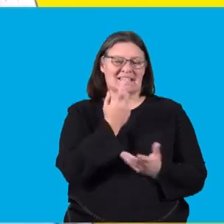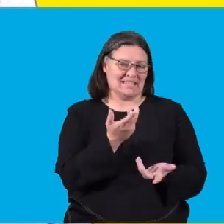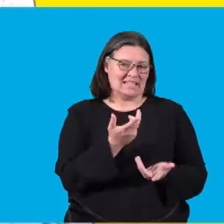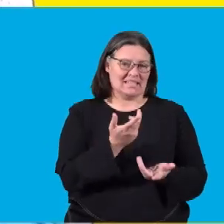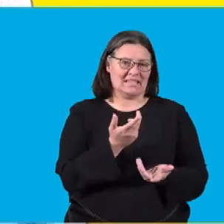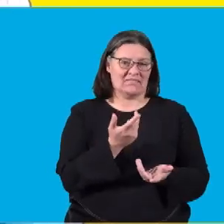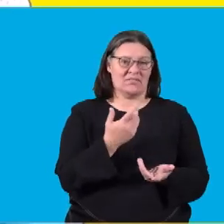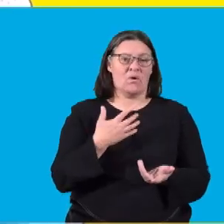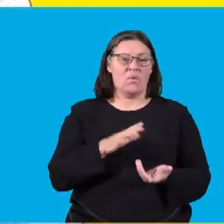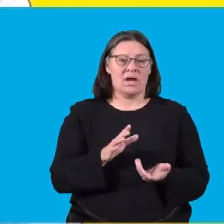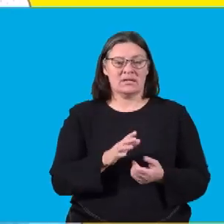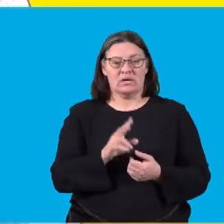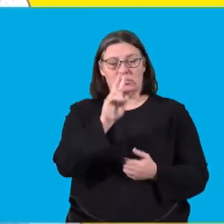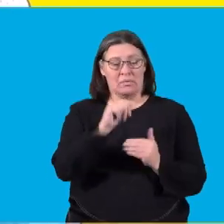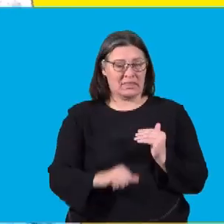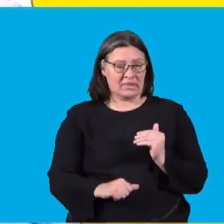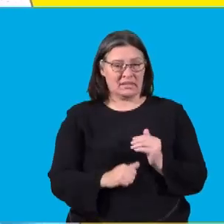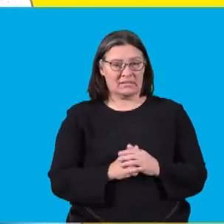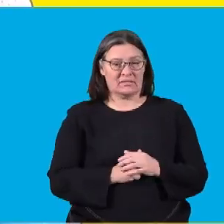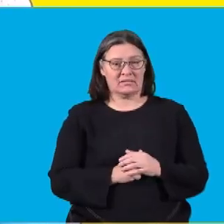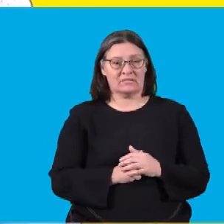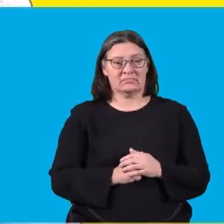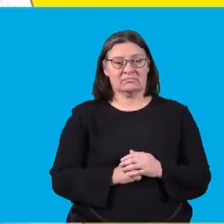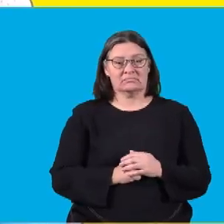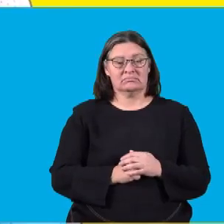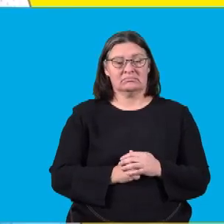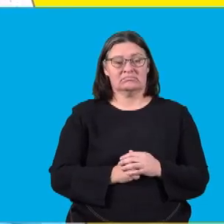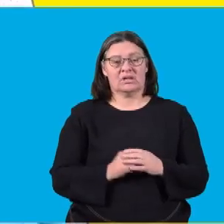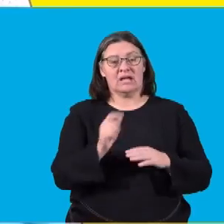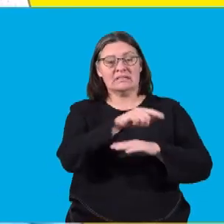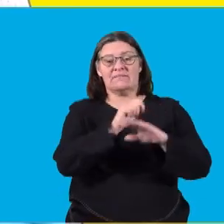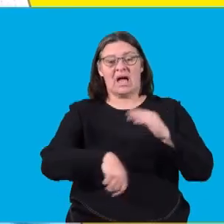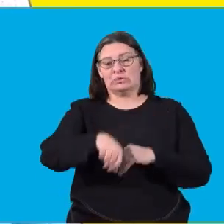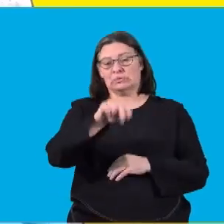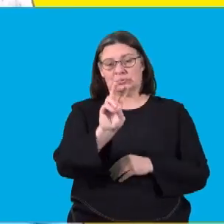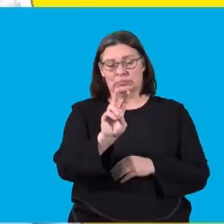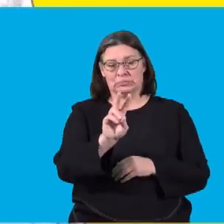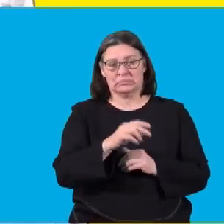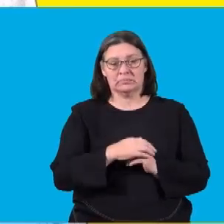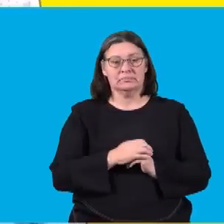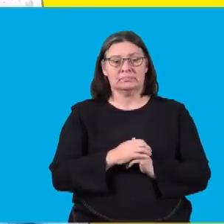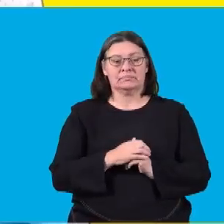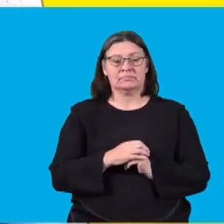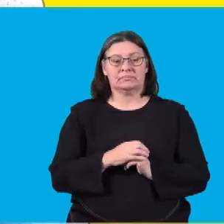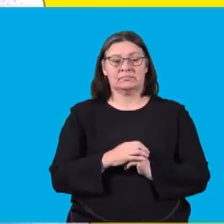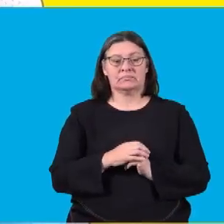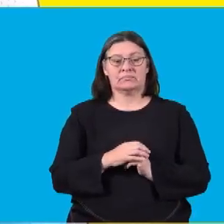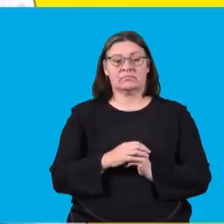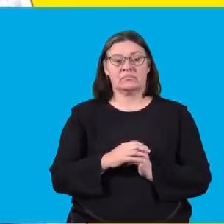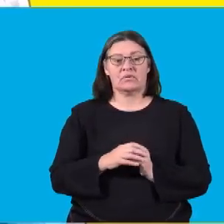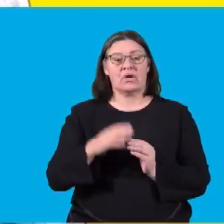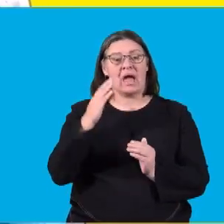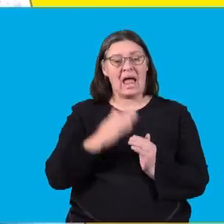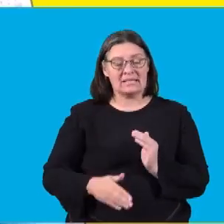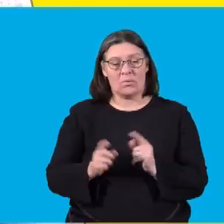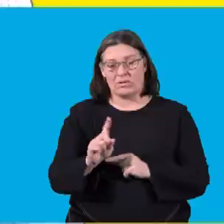If you want to get the one for the 2 months, you might just divide this by 2, all right? And then you end up